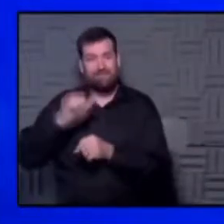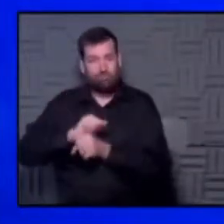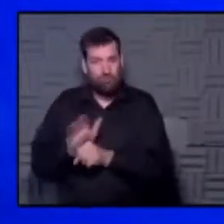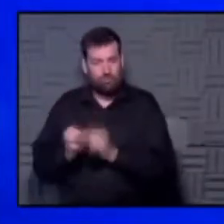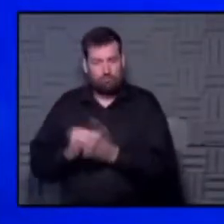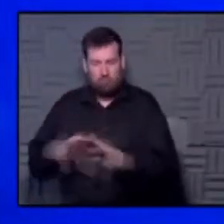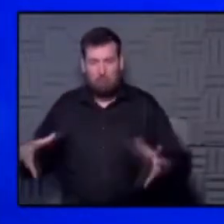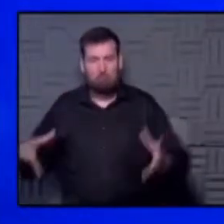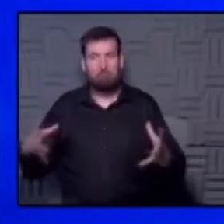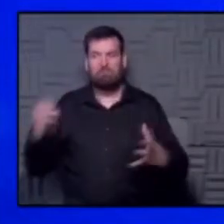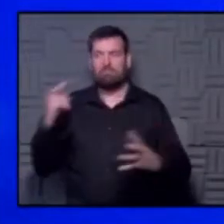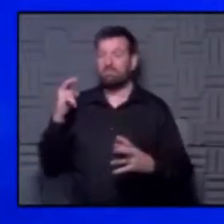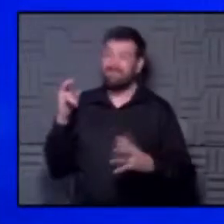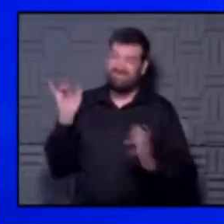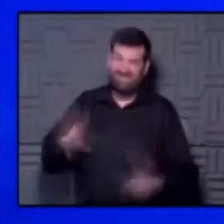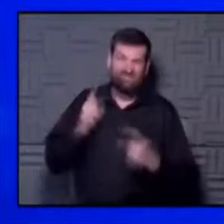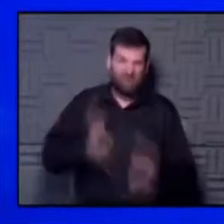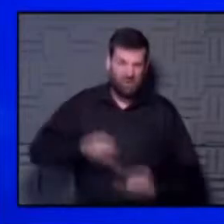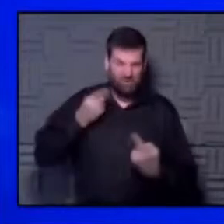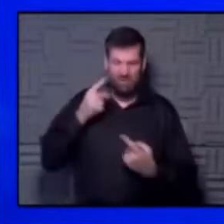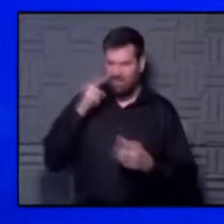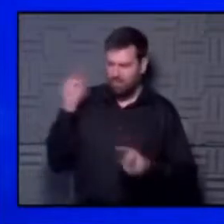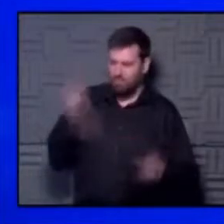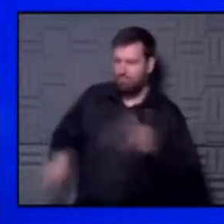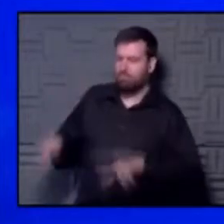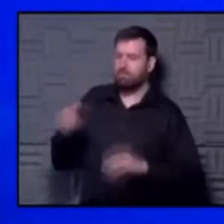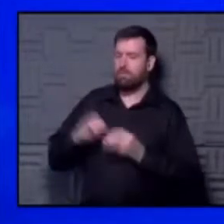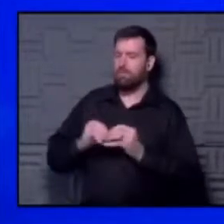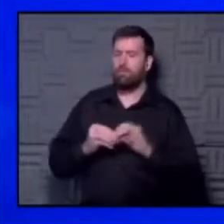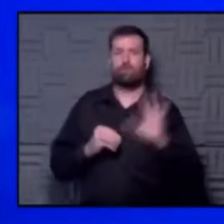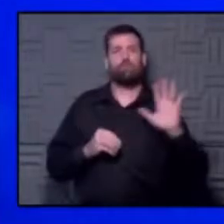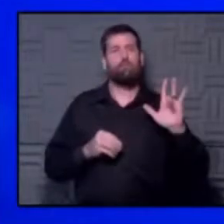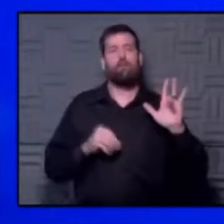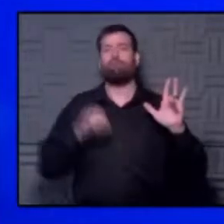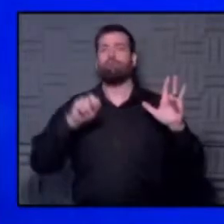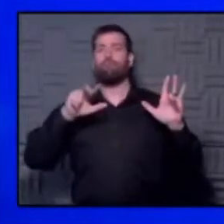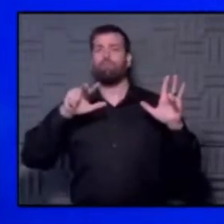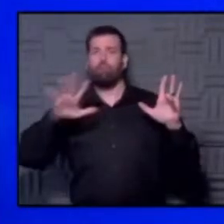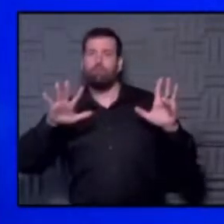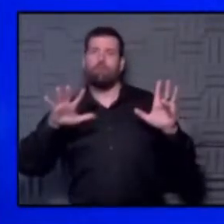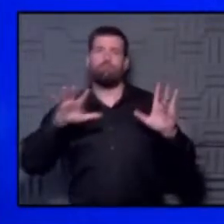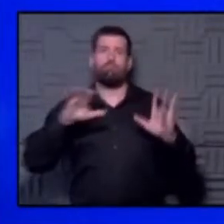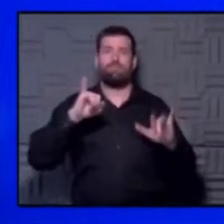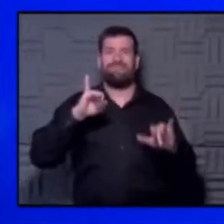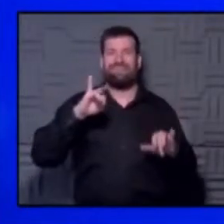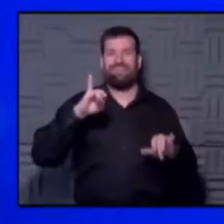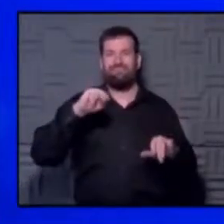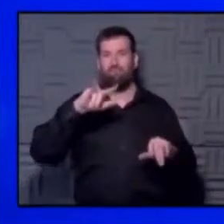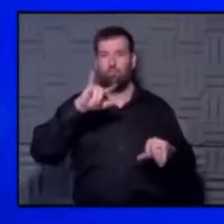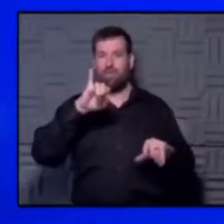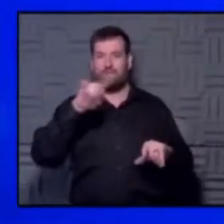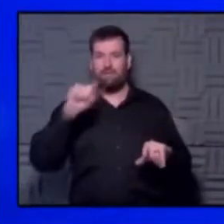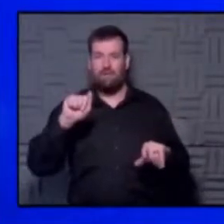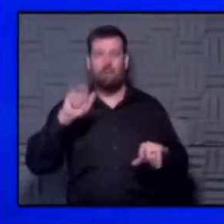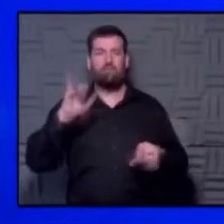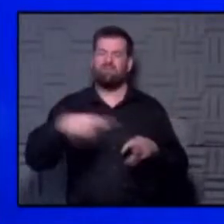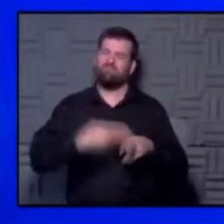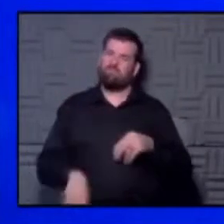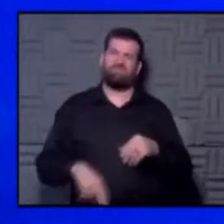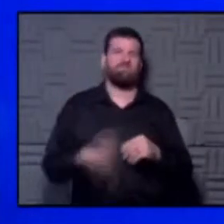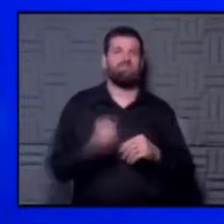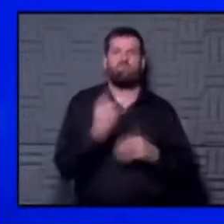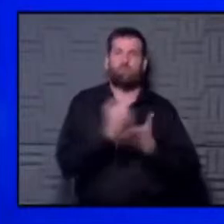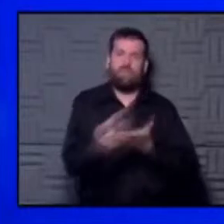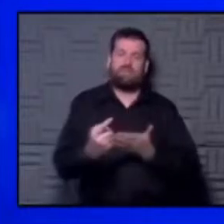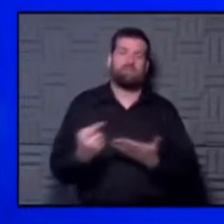mean, if I look at that number now, sometimes we'll have 25 or as many as 35 patients with influenza, but that's usually for a brief period. That happens for a